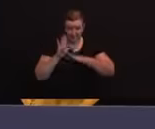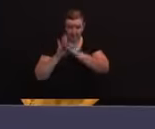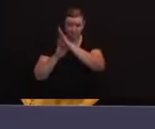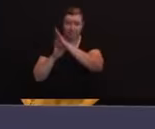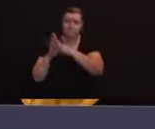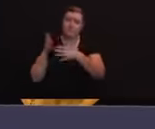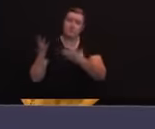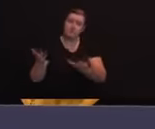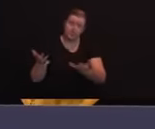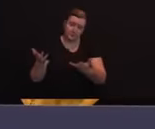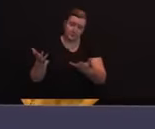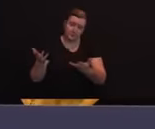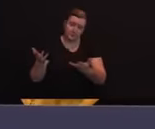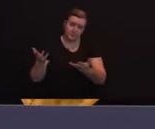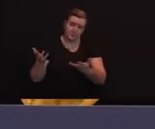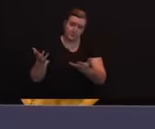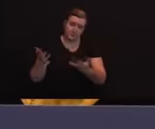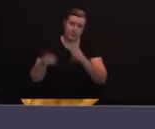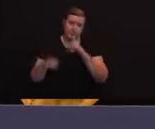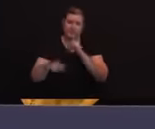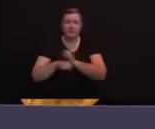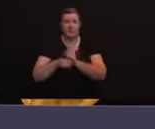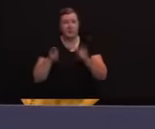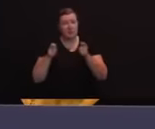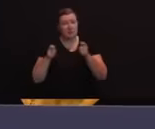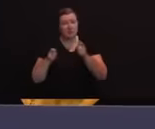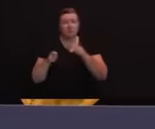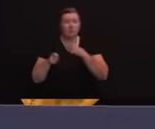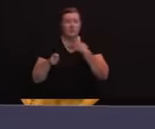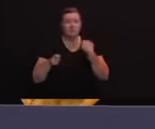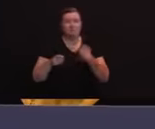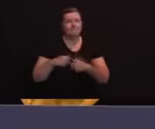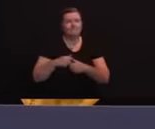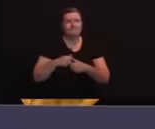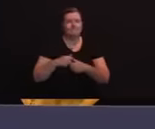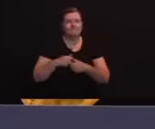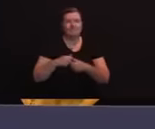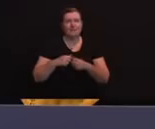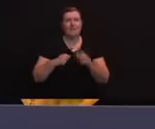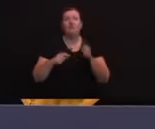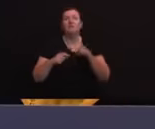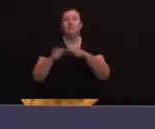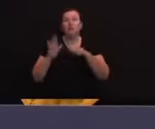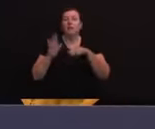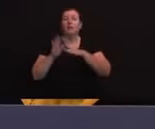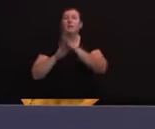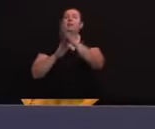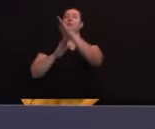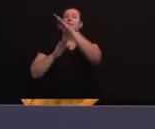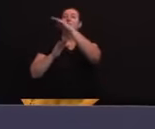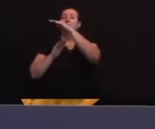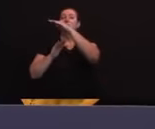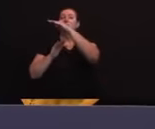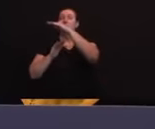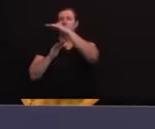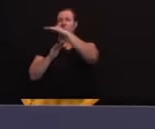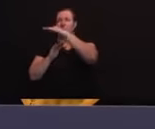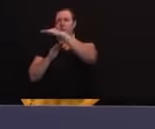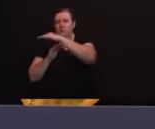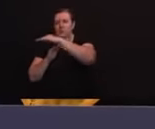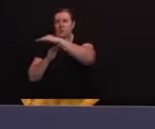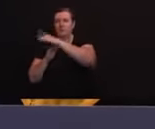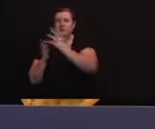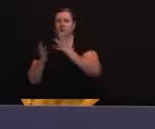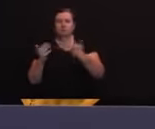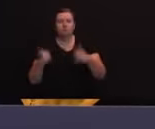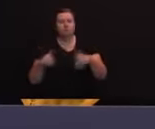beyond that, and the recovery curve is stretched out. And That's holidays don't help. I